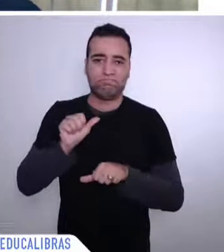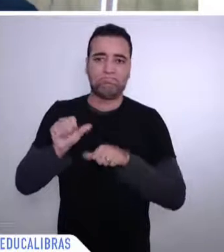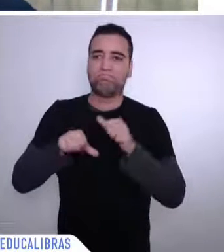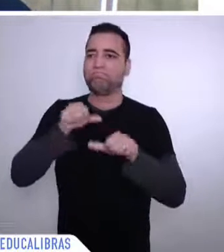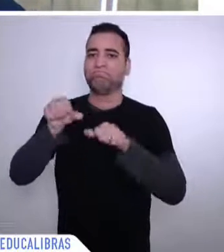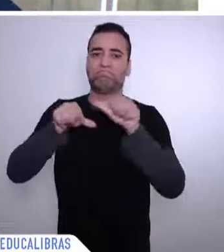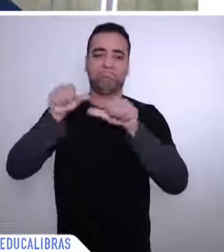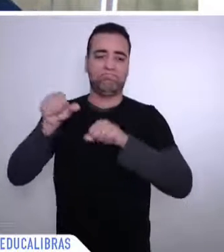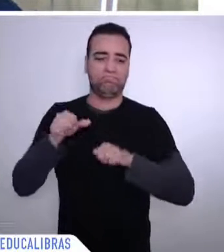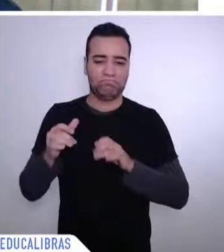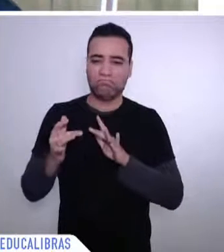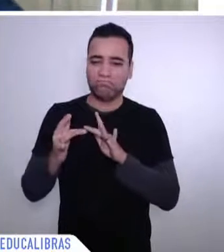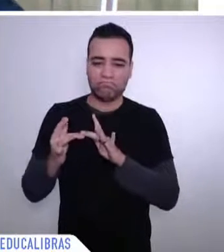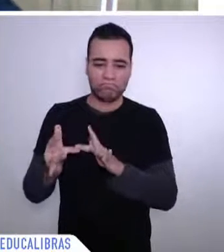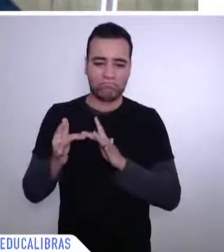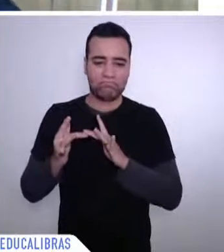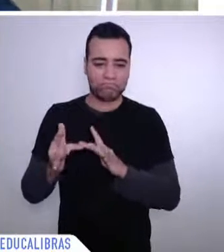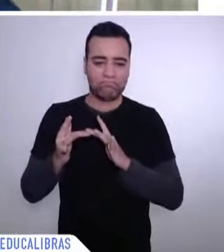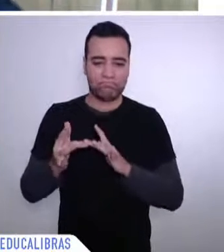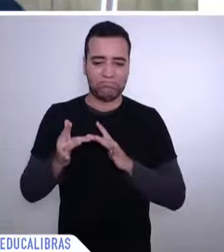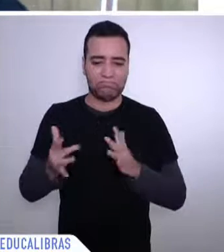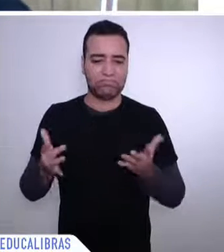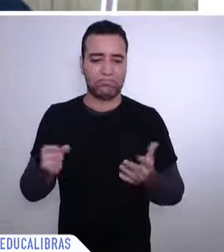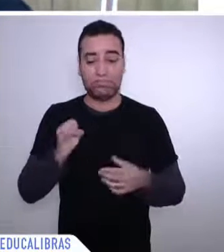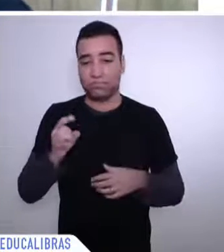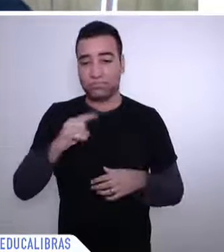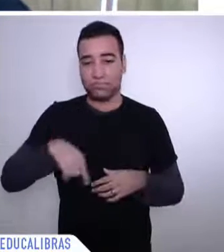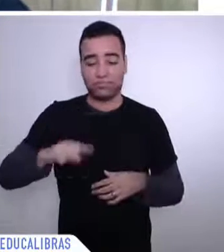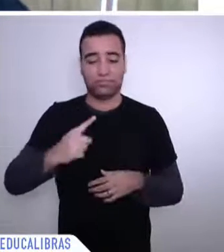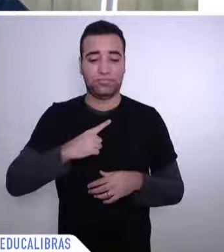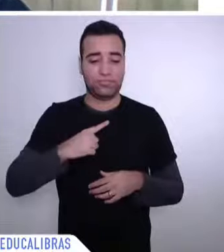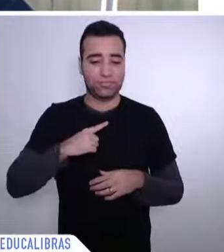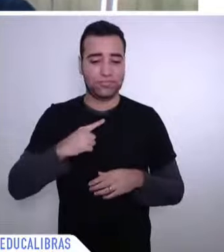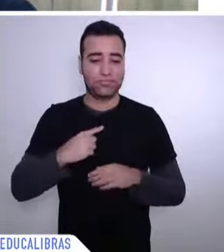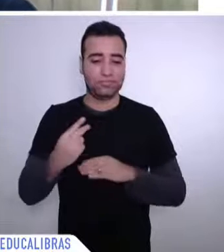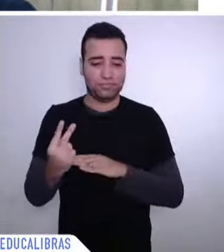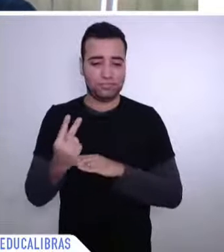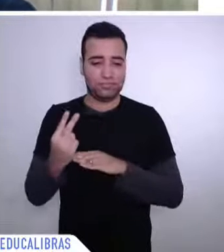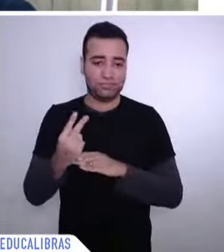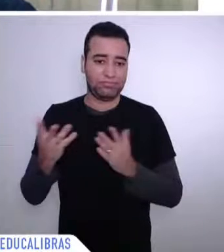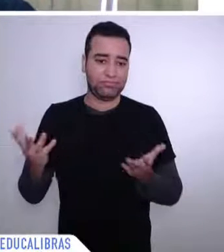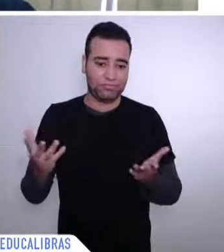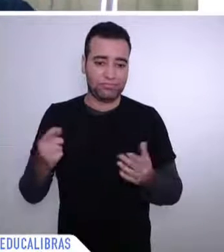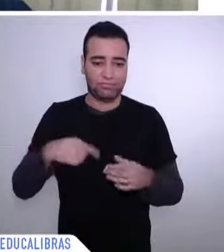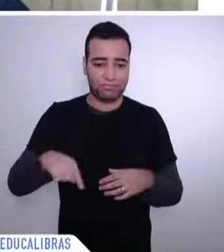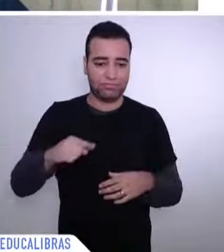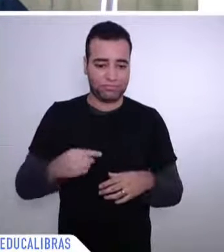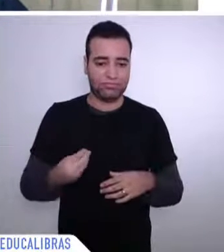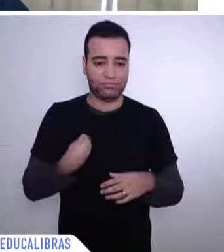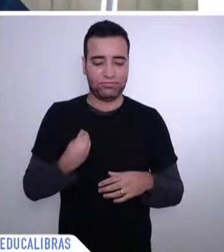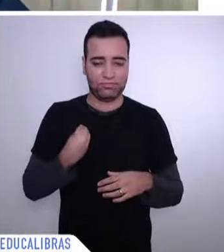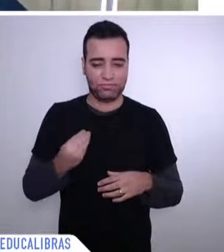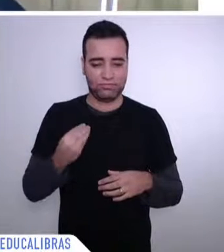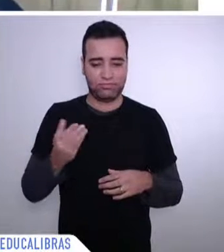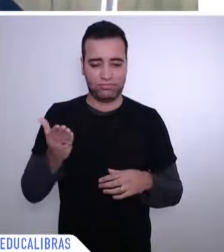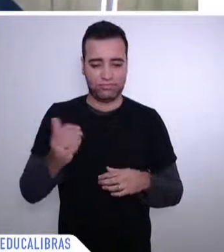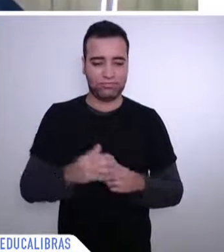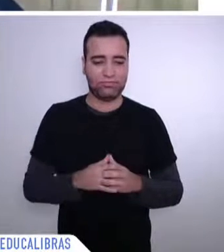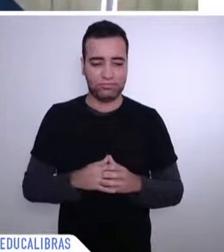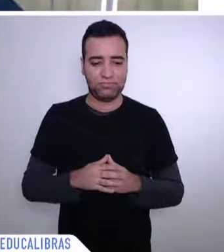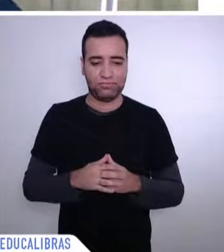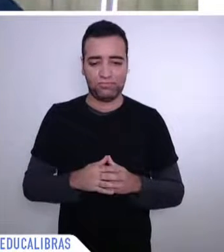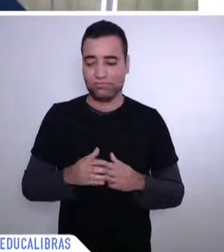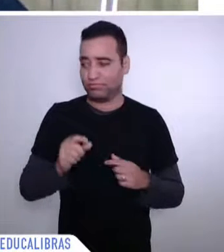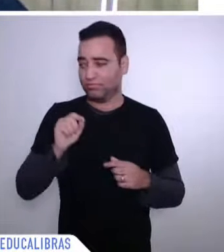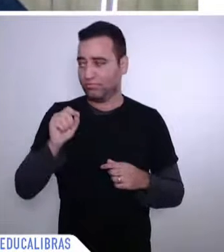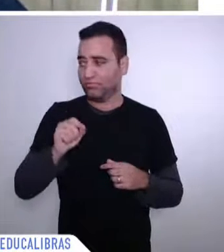There's no need for a sophistication if there is no understanding on the other side of the table, which